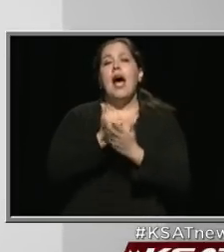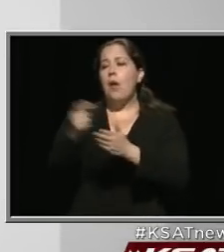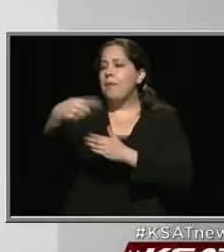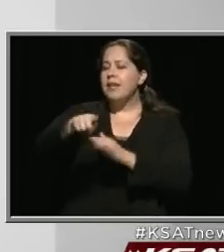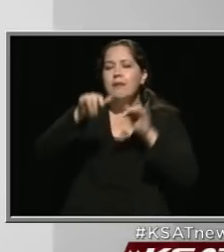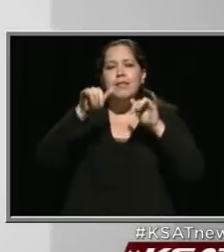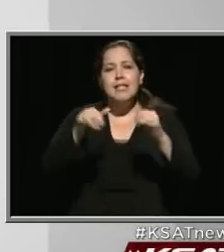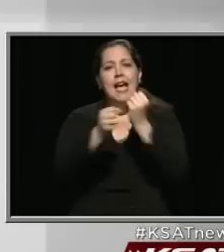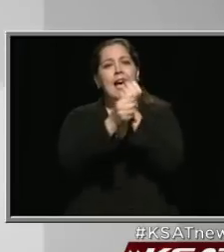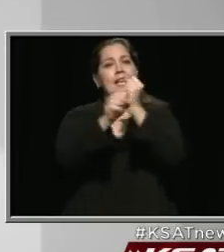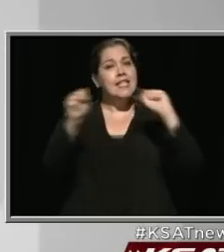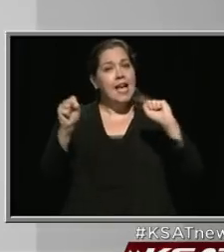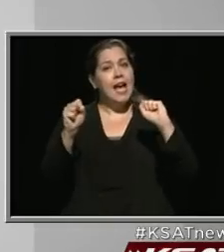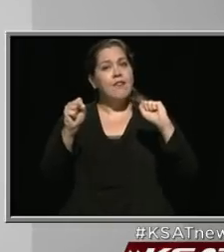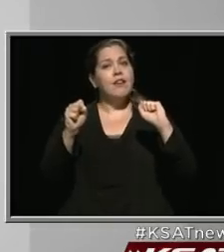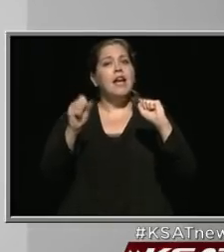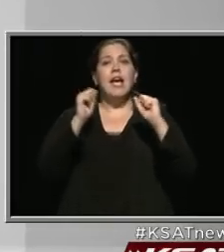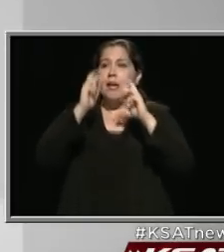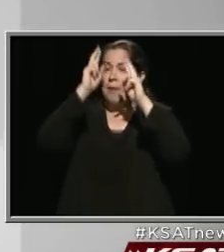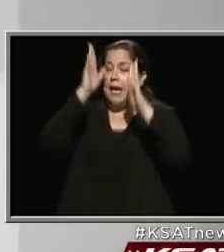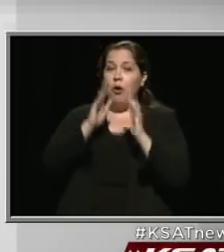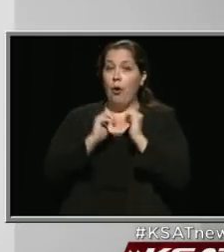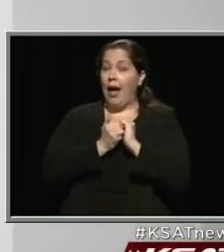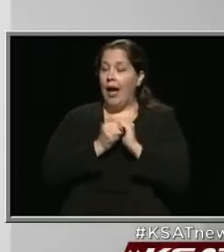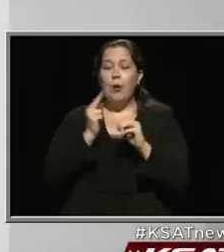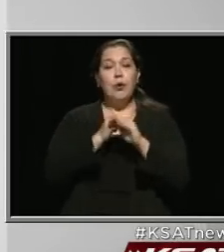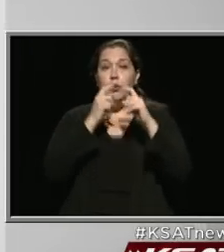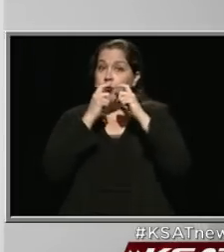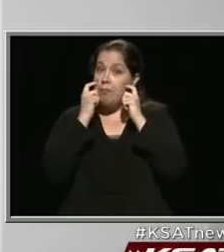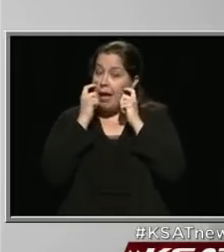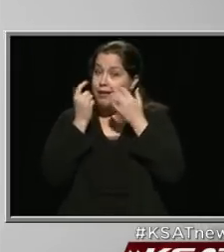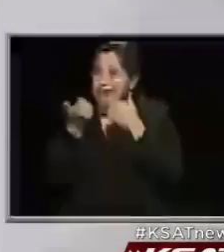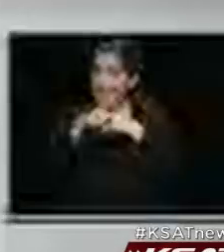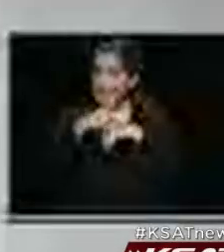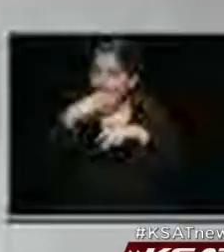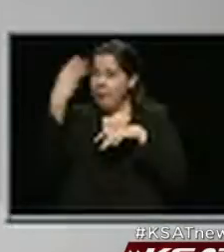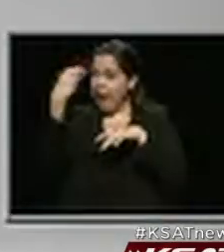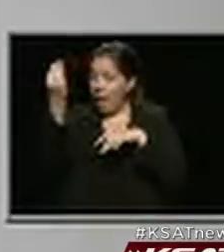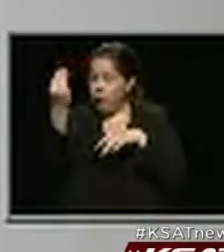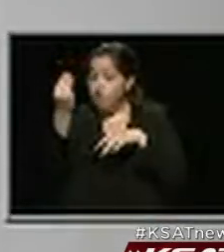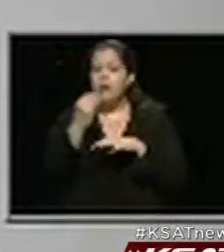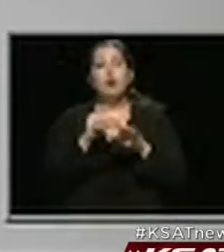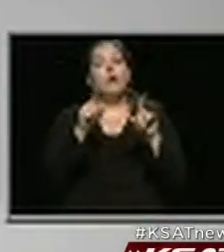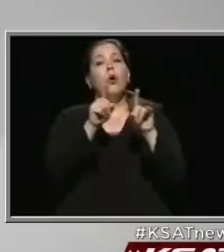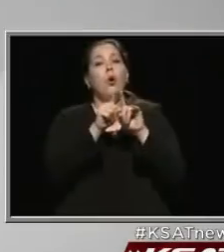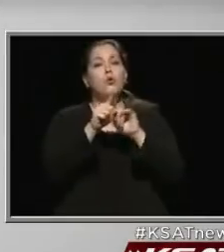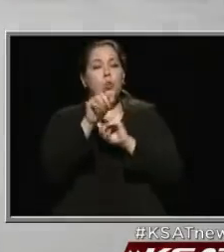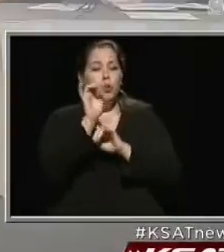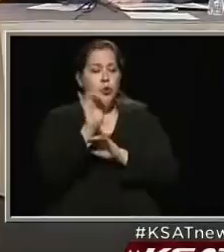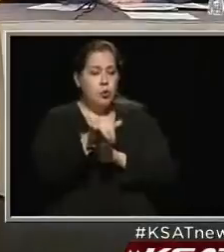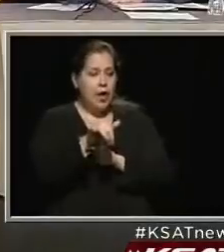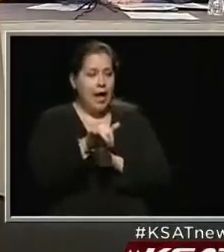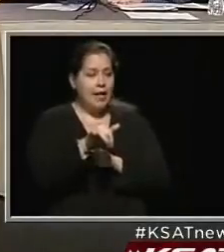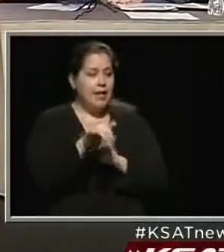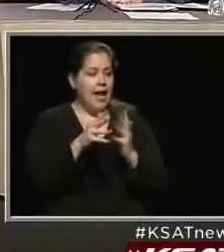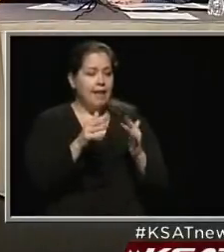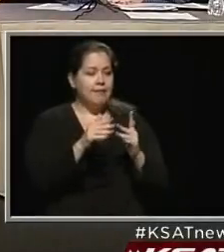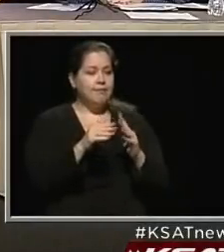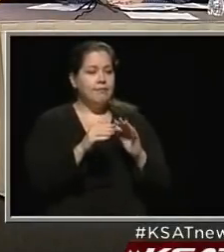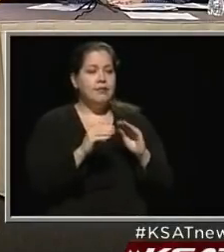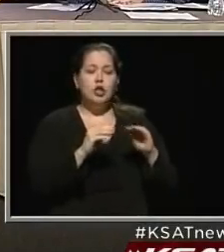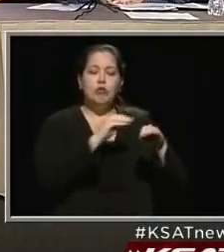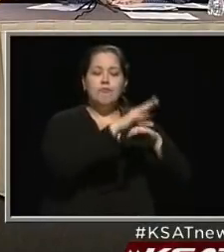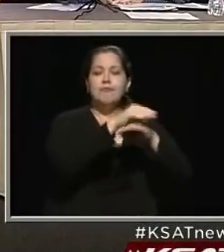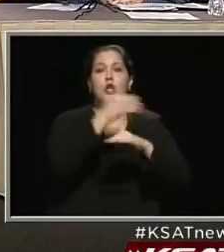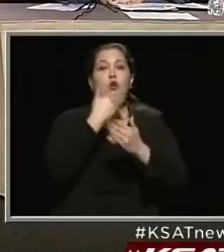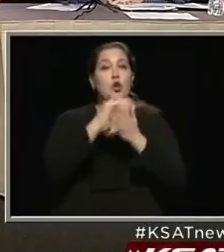safe, and you can be a hero simply by wearing a mask whenever you go out. And you can also do that and spread that good behavior to